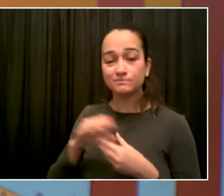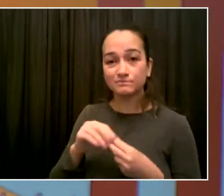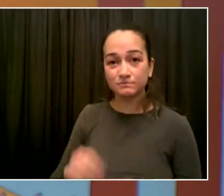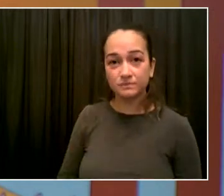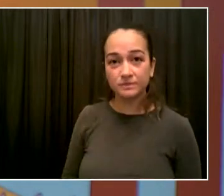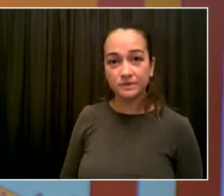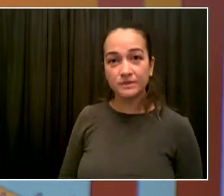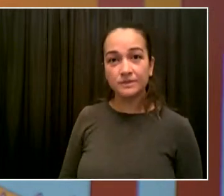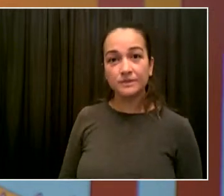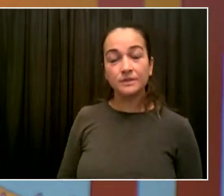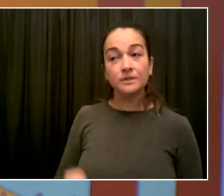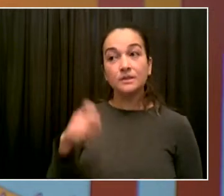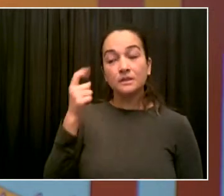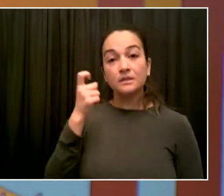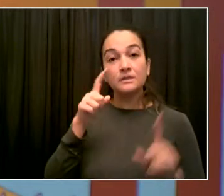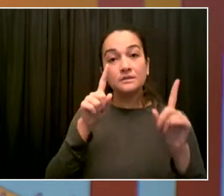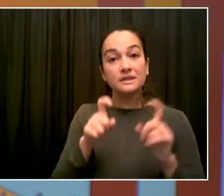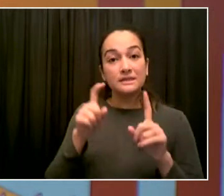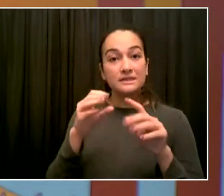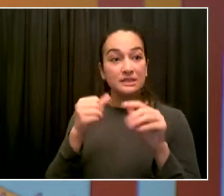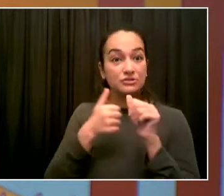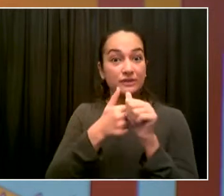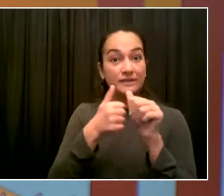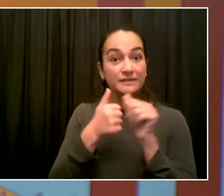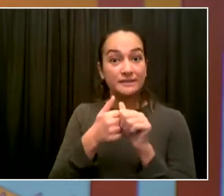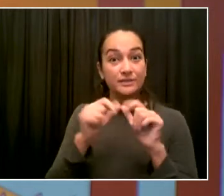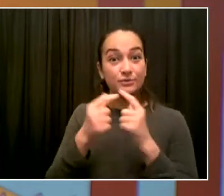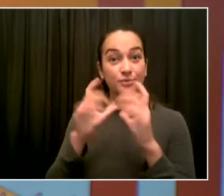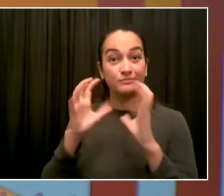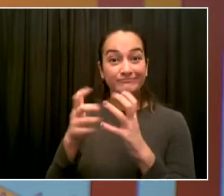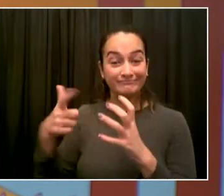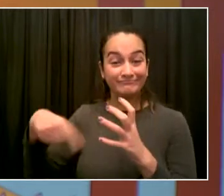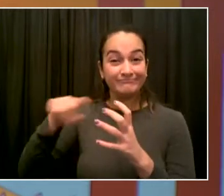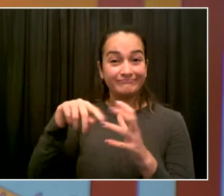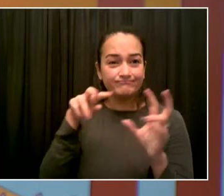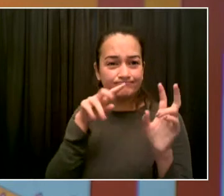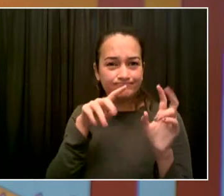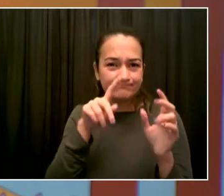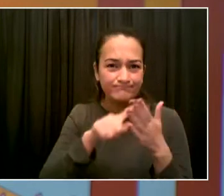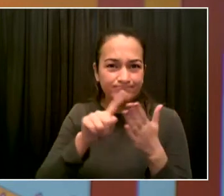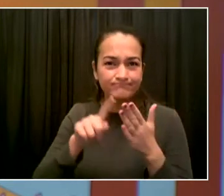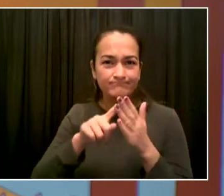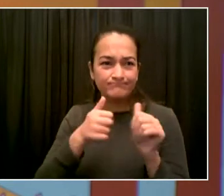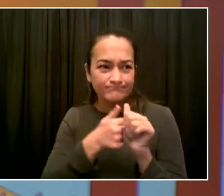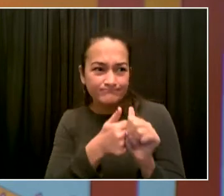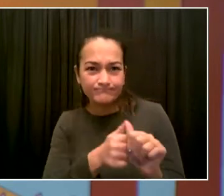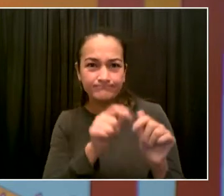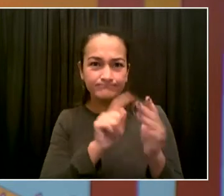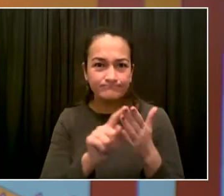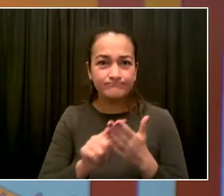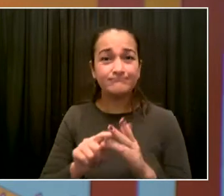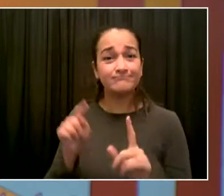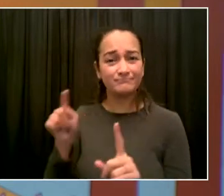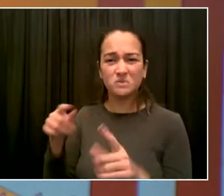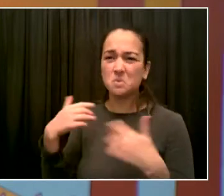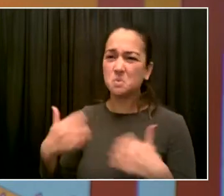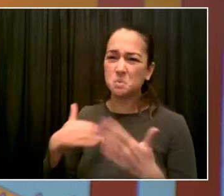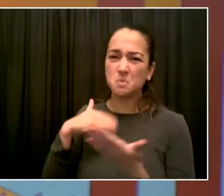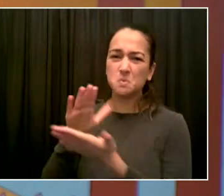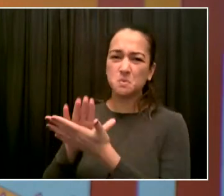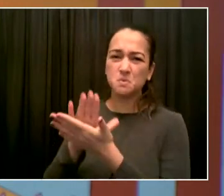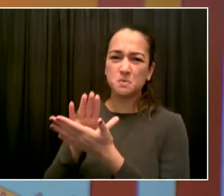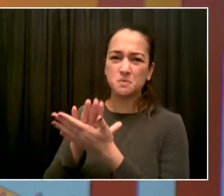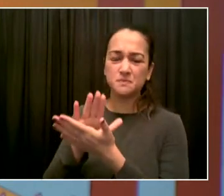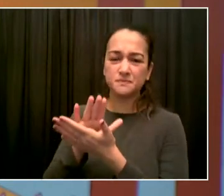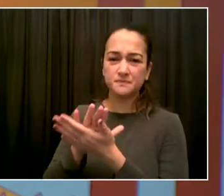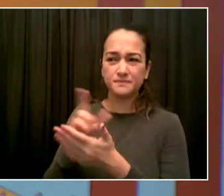adults in our schools as well safe. And as you point out, there's very specific standards, very specific investigations. That